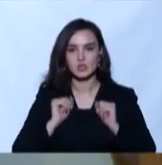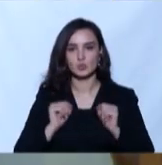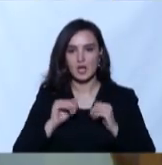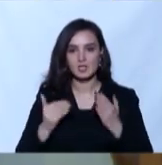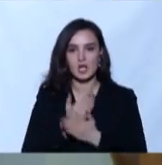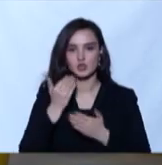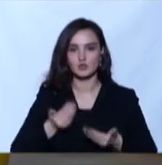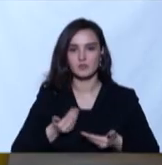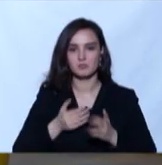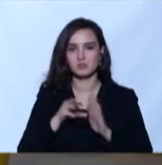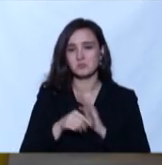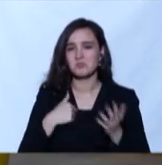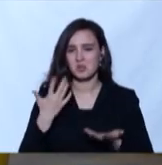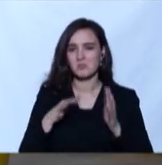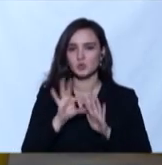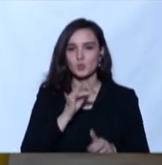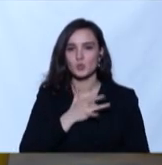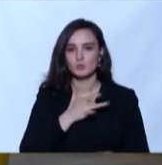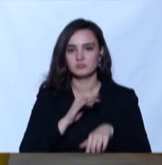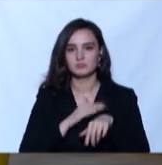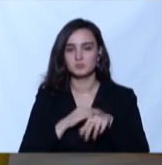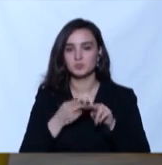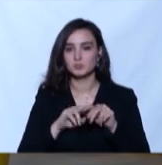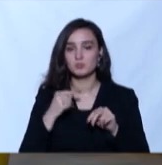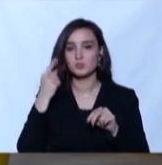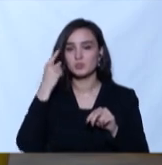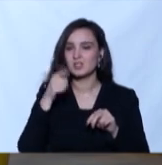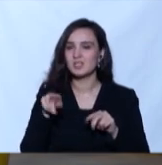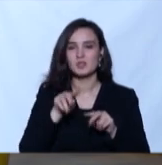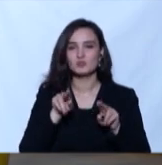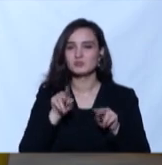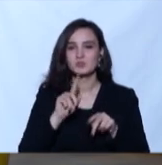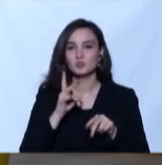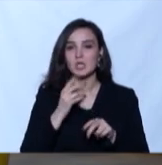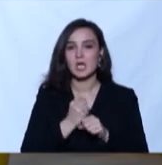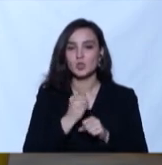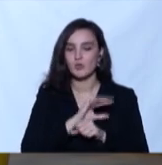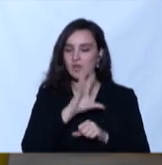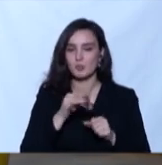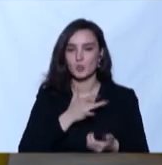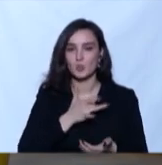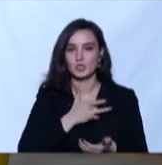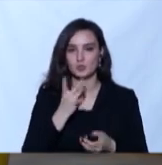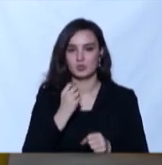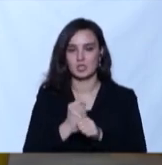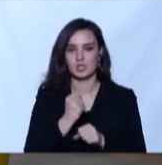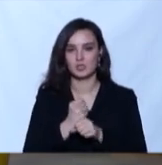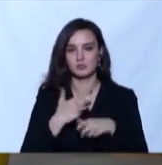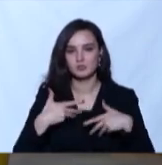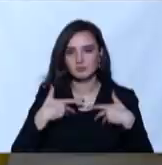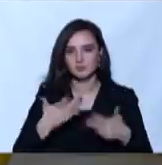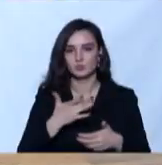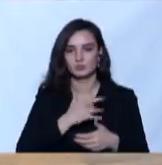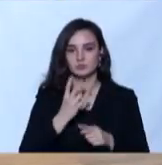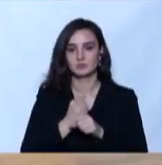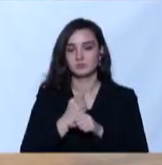new. I would probably choose heart, because I think no matter what you do, you have to do it with a good heart. But I think one of the